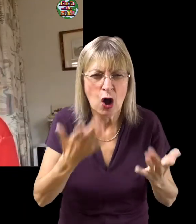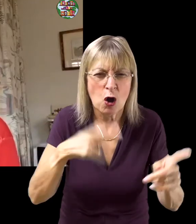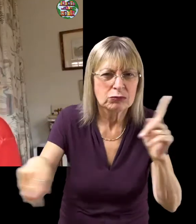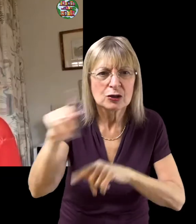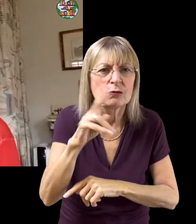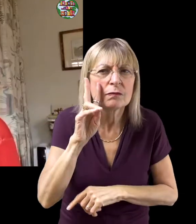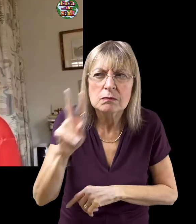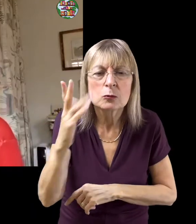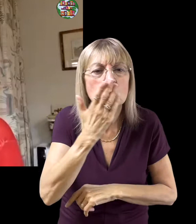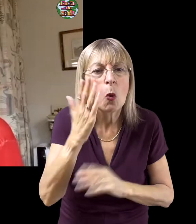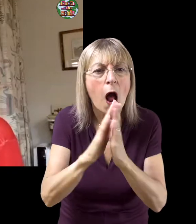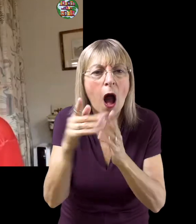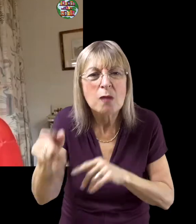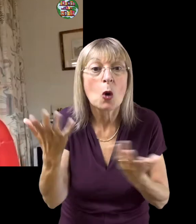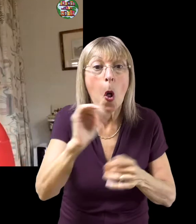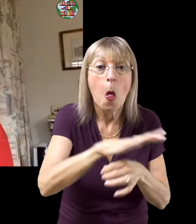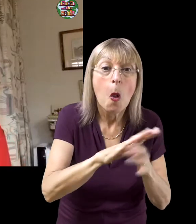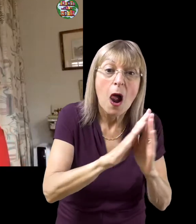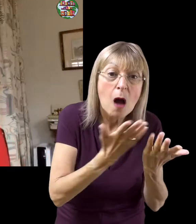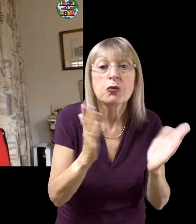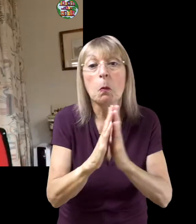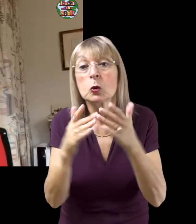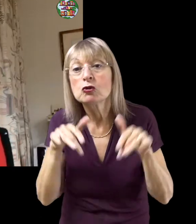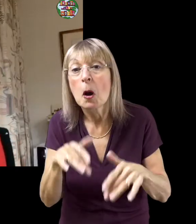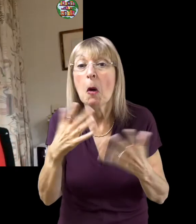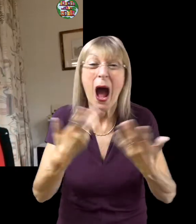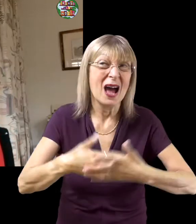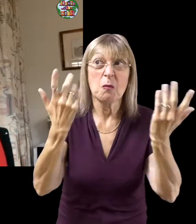out. I strongly encourage you to find a copy